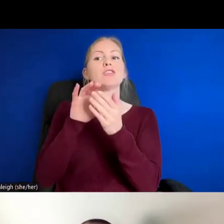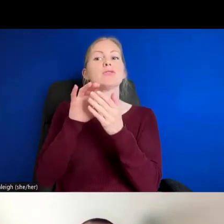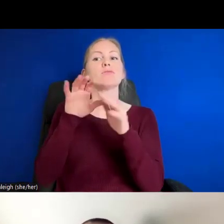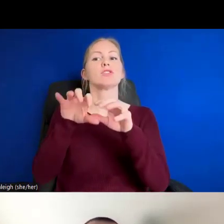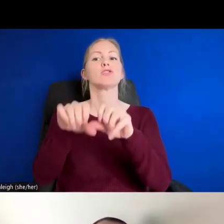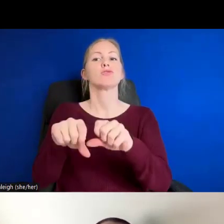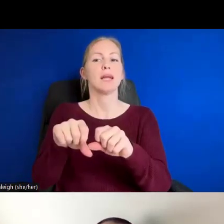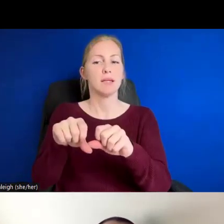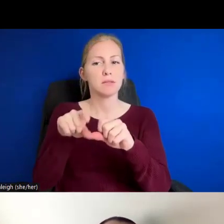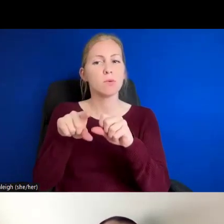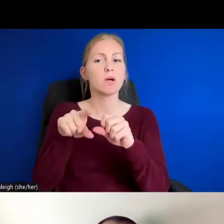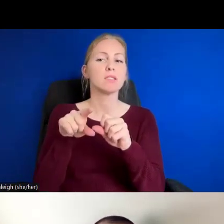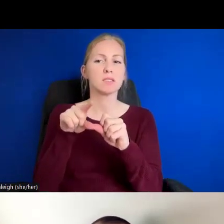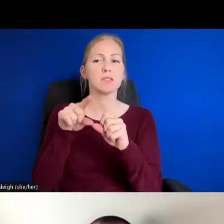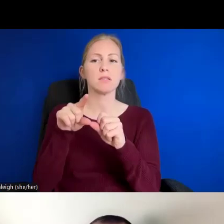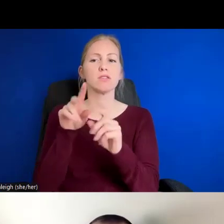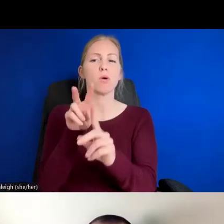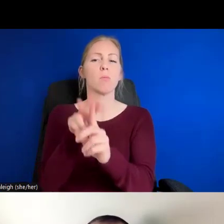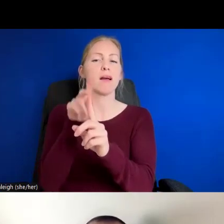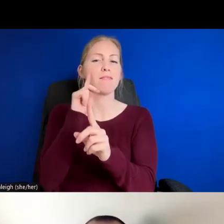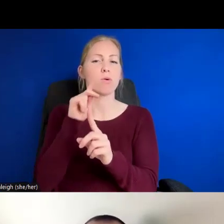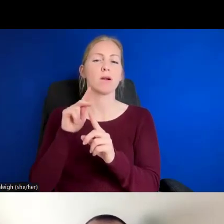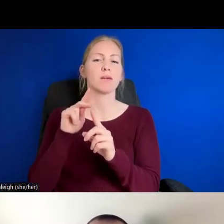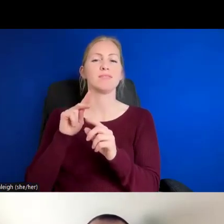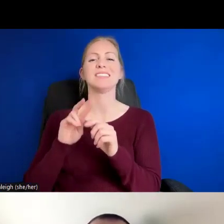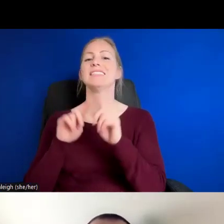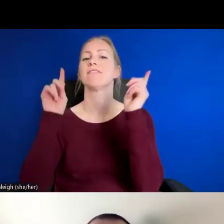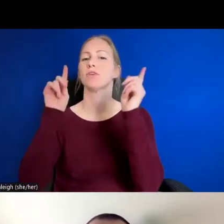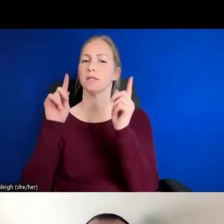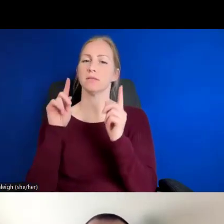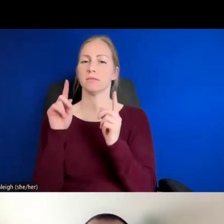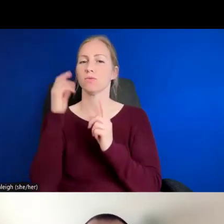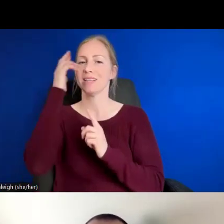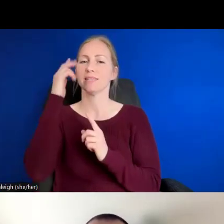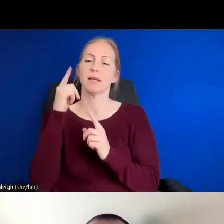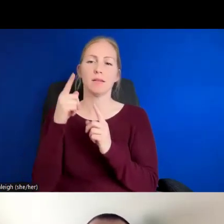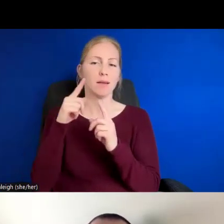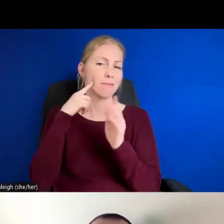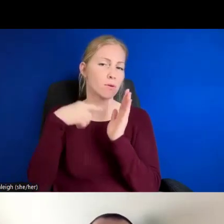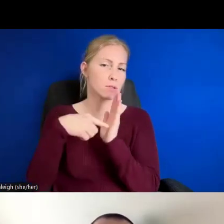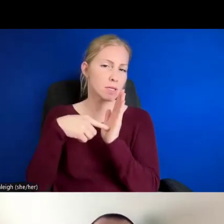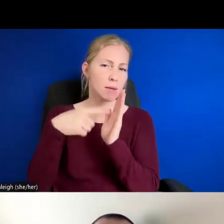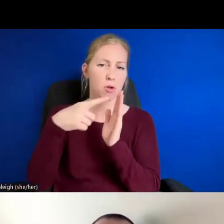purpose like a cell change, which we'll explain an example of that shortly.